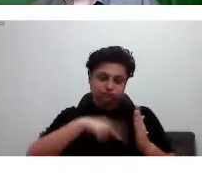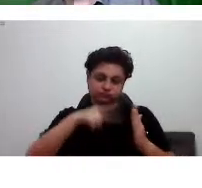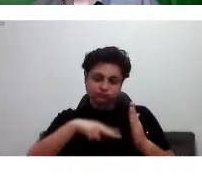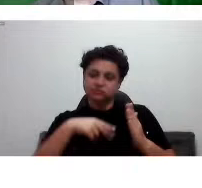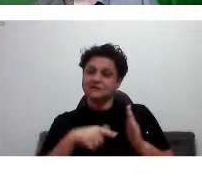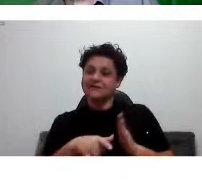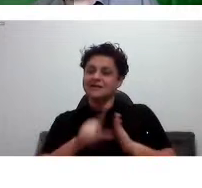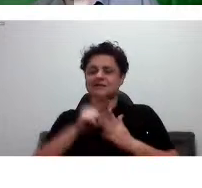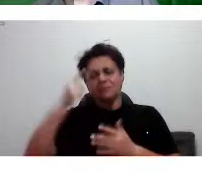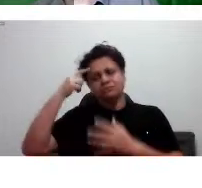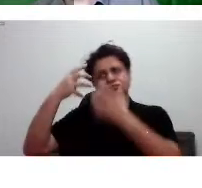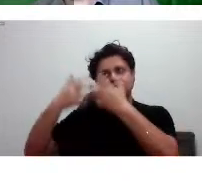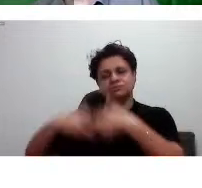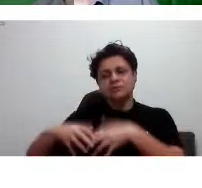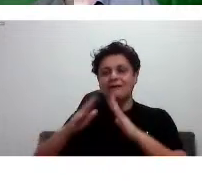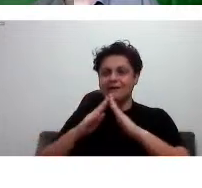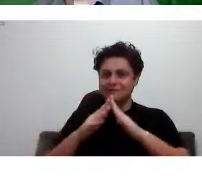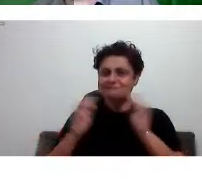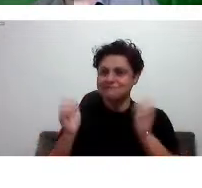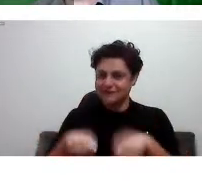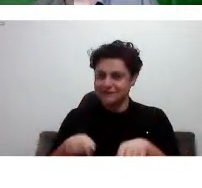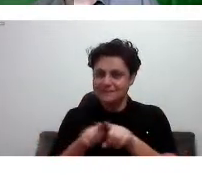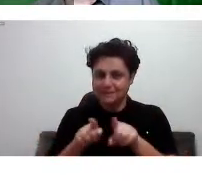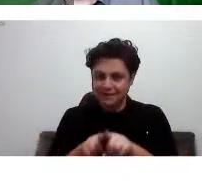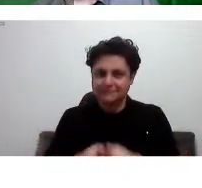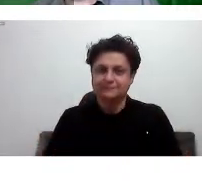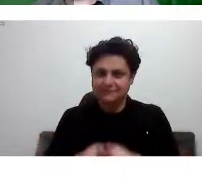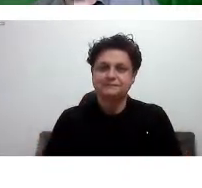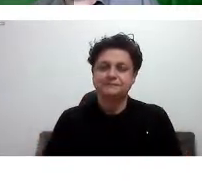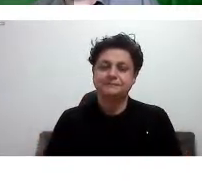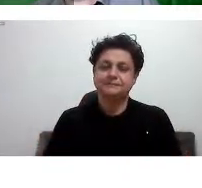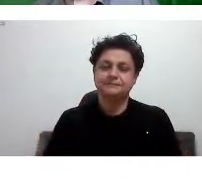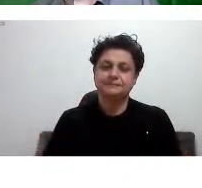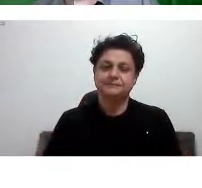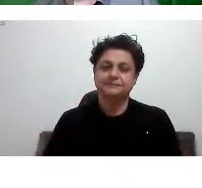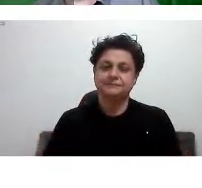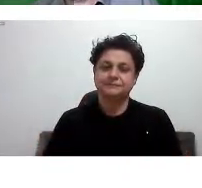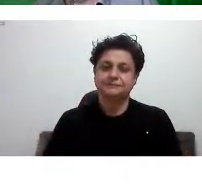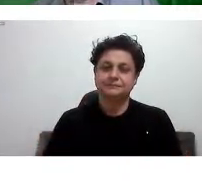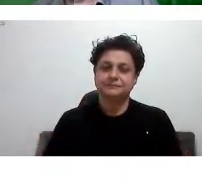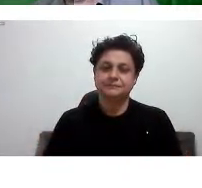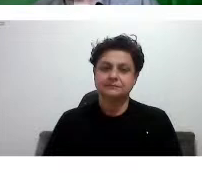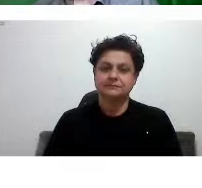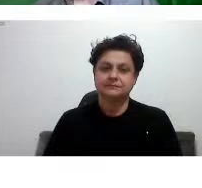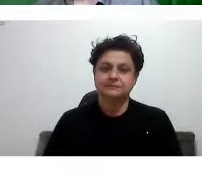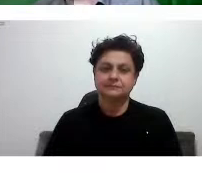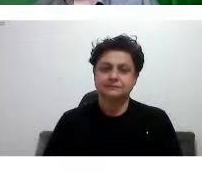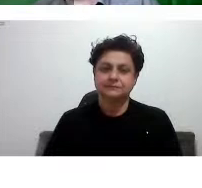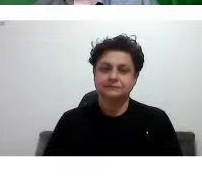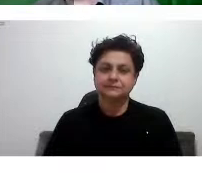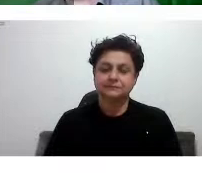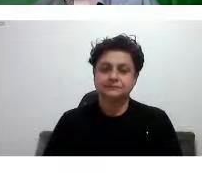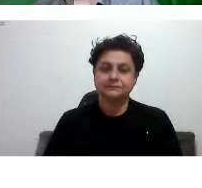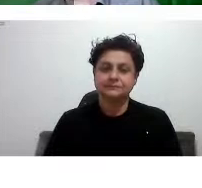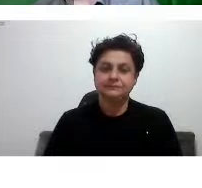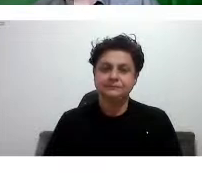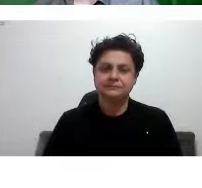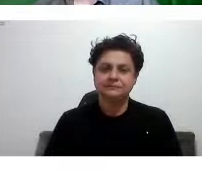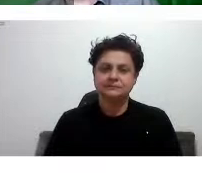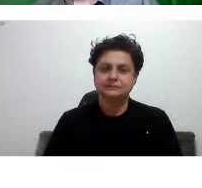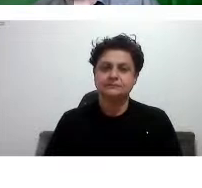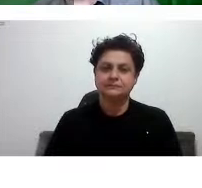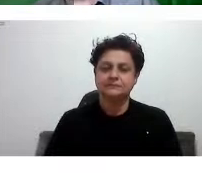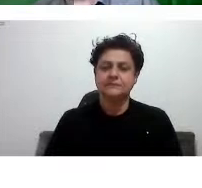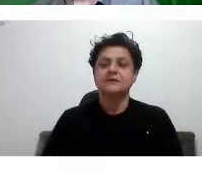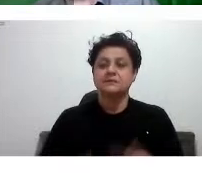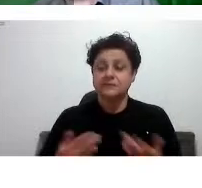in reading or processing or listening before you actually do anything in classroom. Is that something you can do? Can